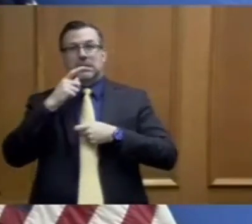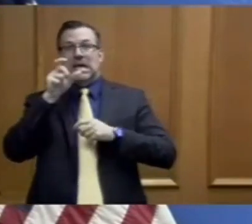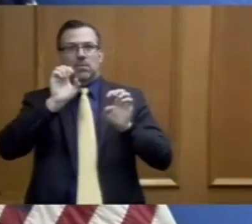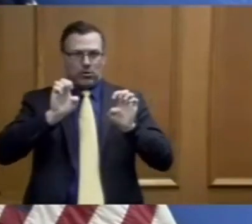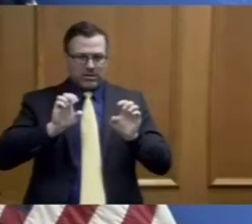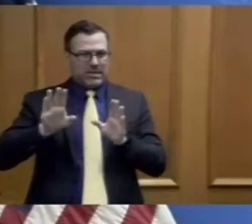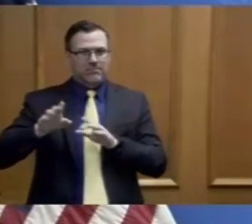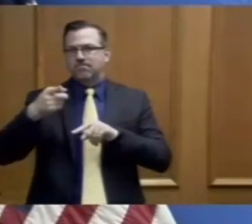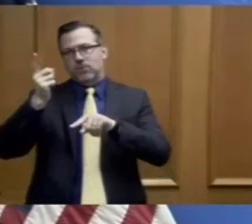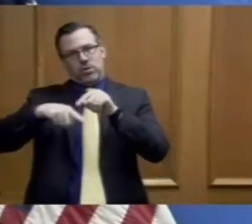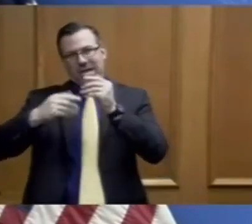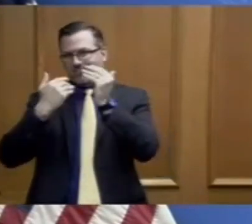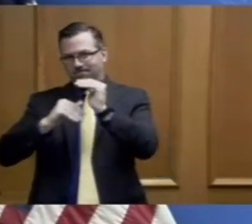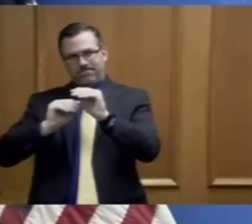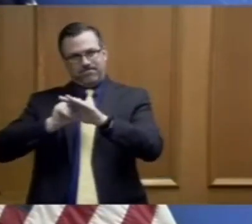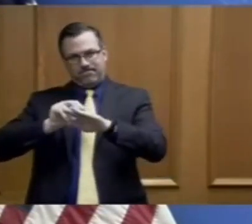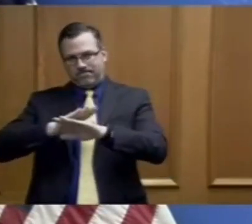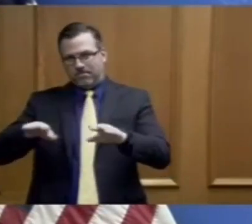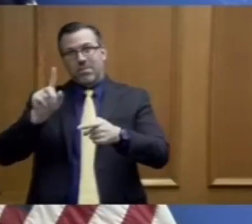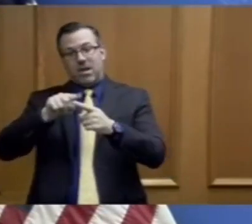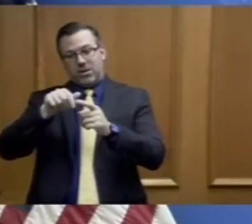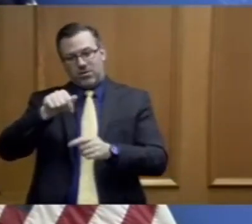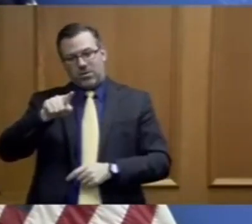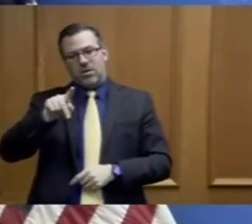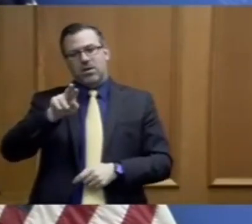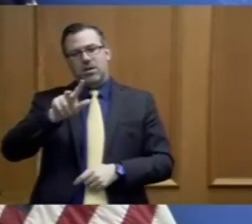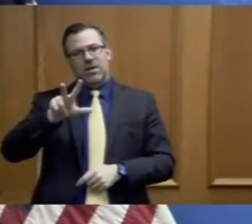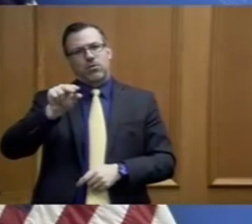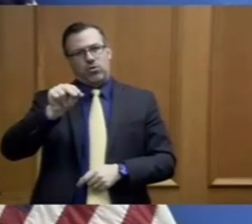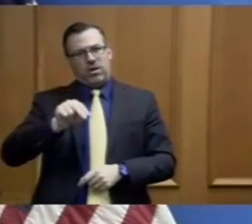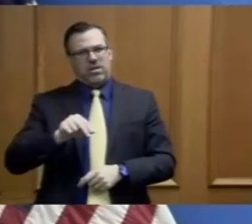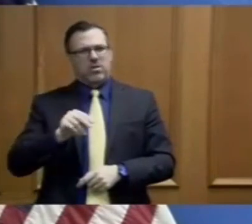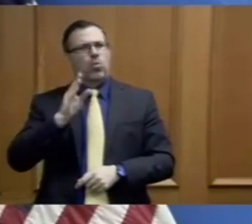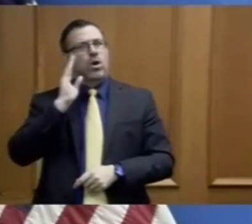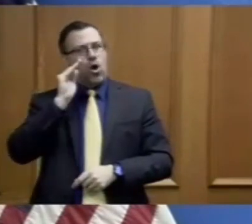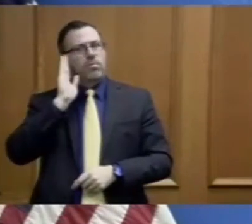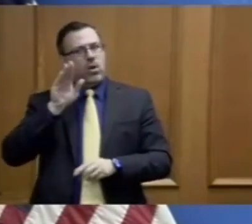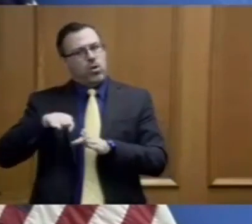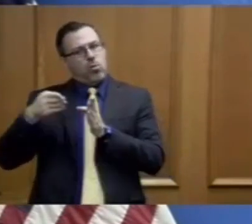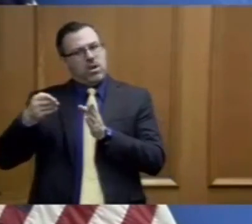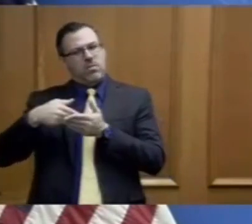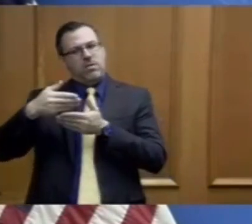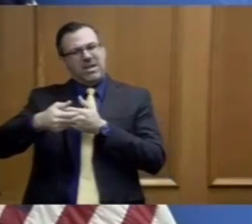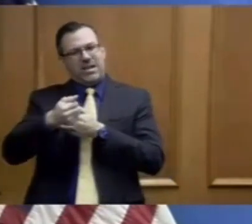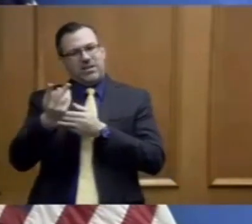safely returned to, and we expect that'll be in the next few days.